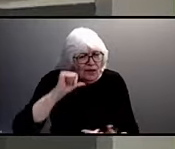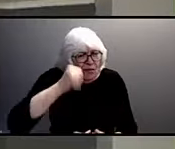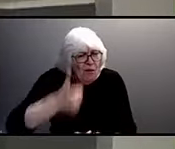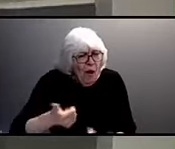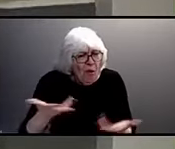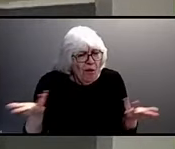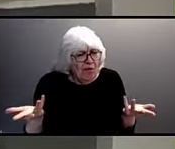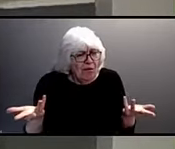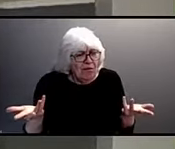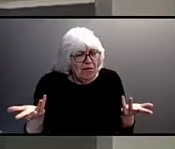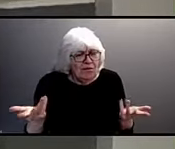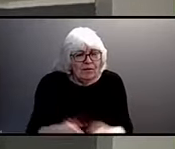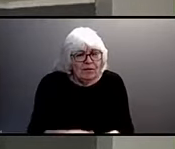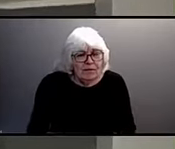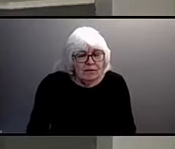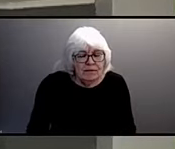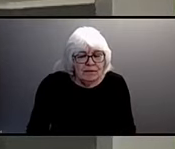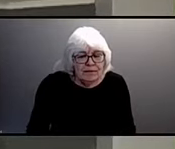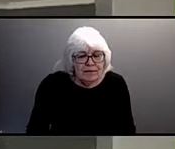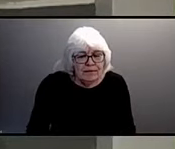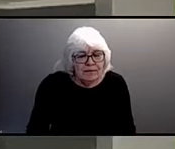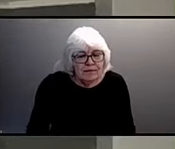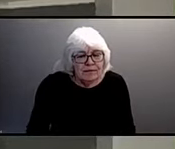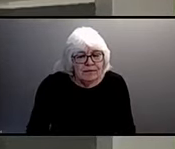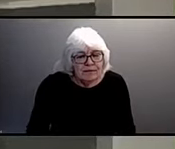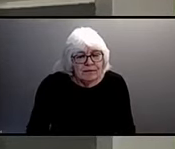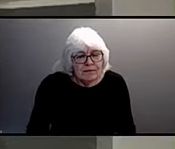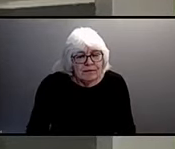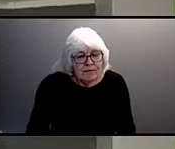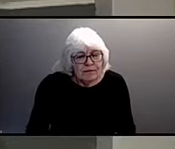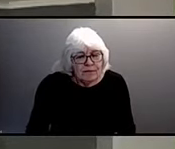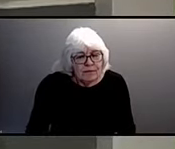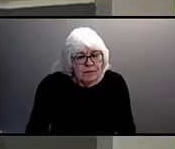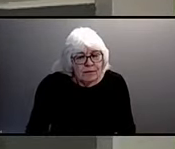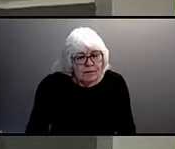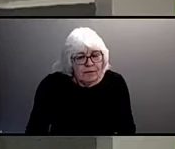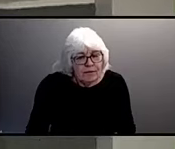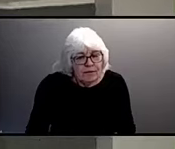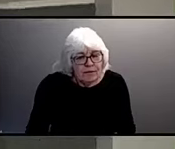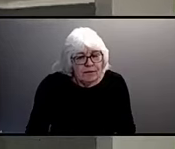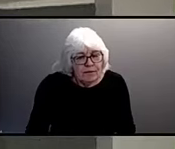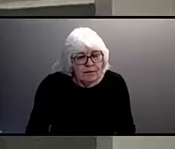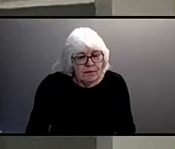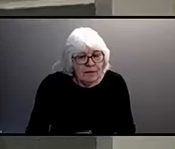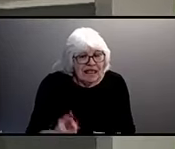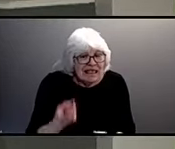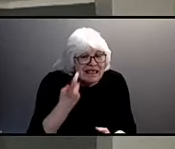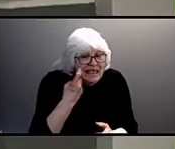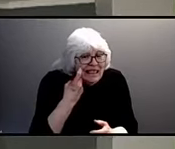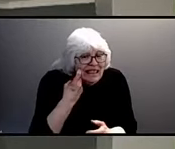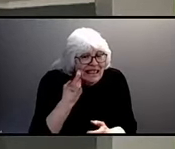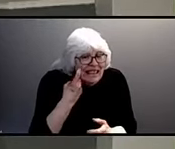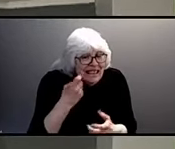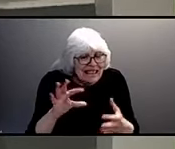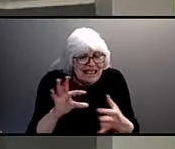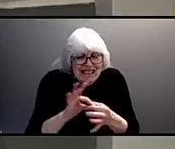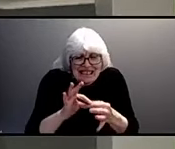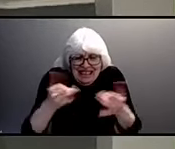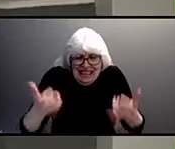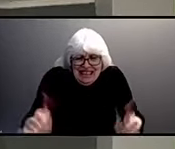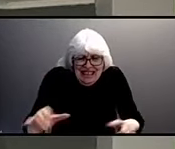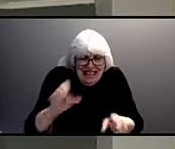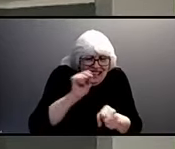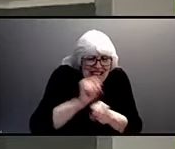So Adrian, just as per your question, why not now? So as I just mentioned, we're still working through the finer details, again, street by